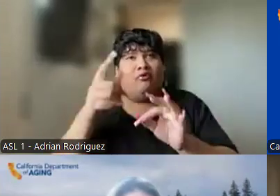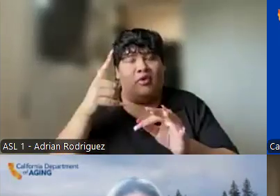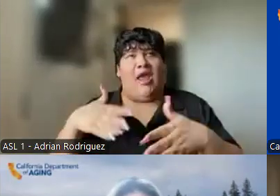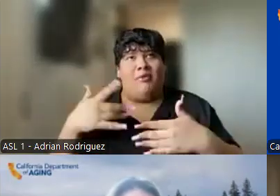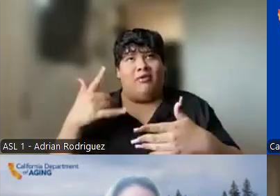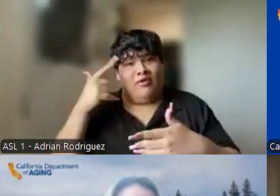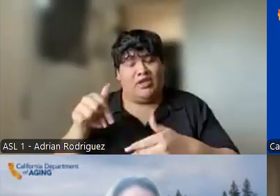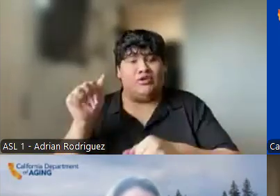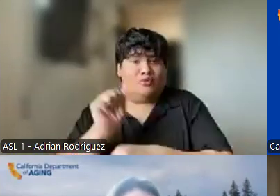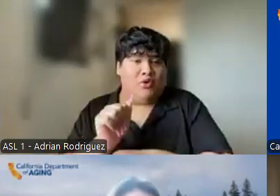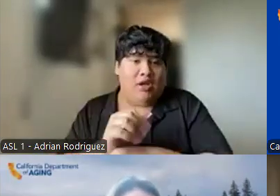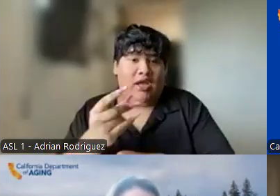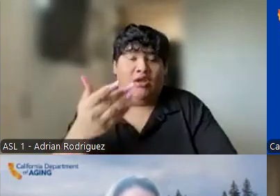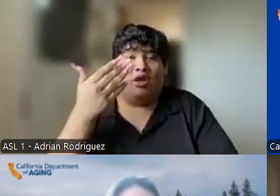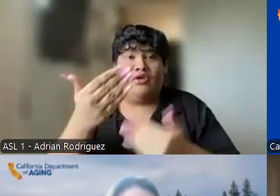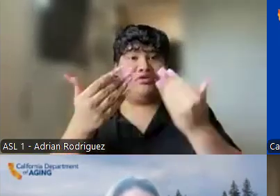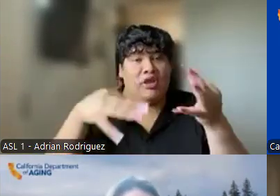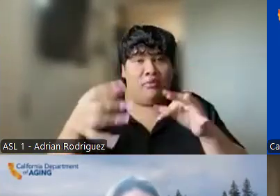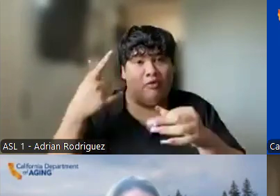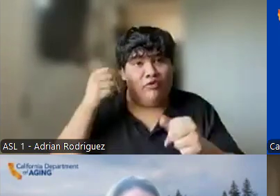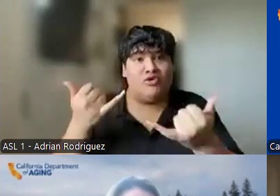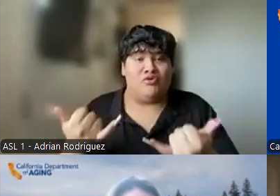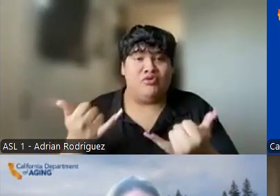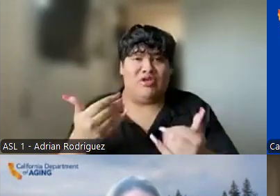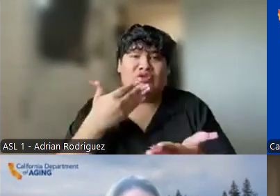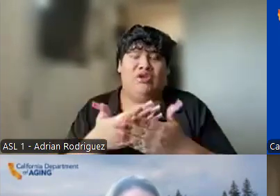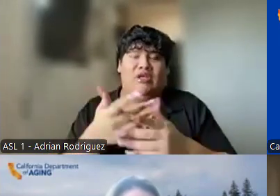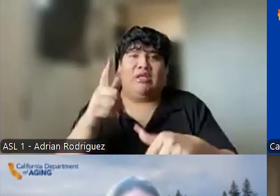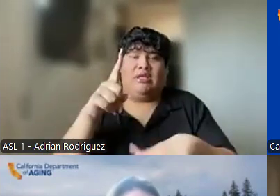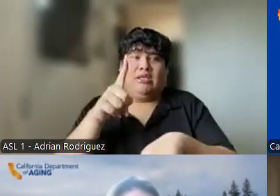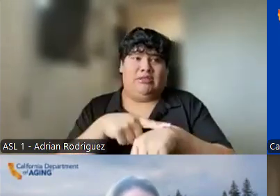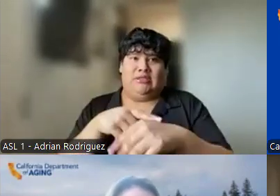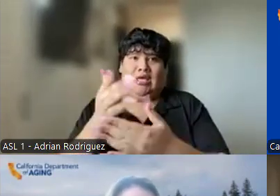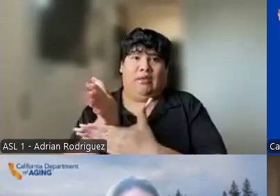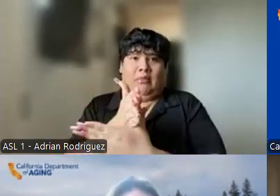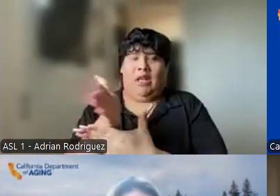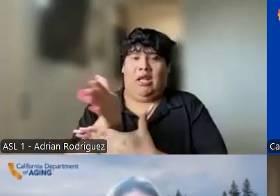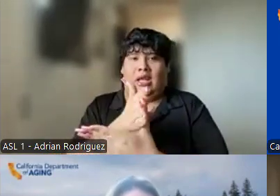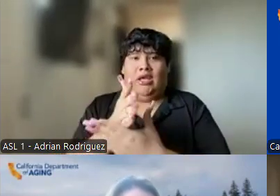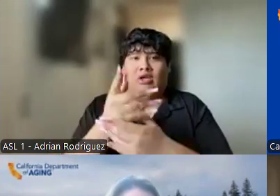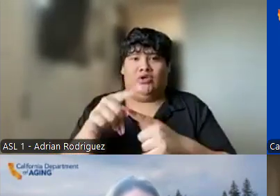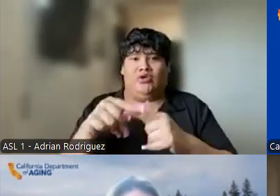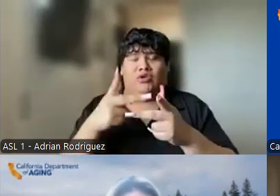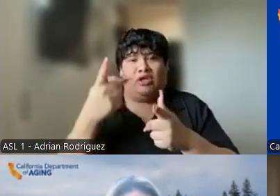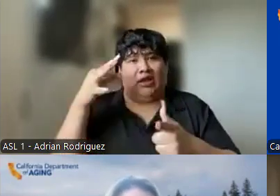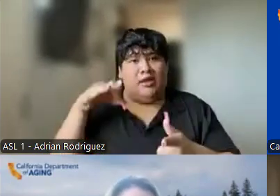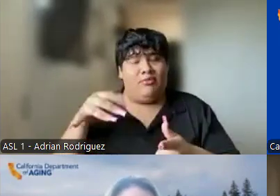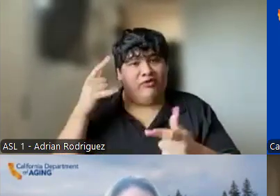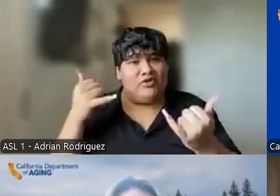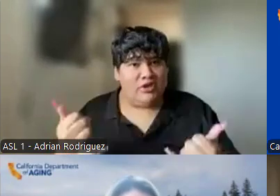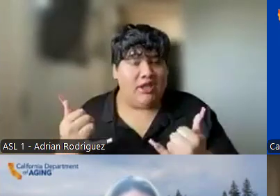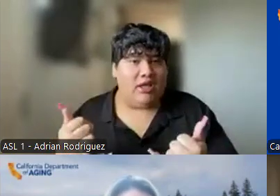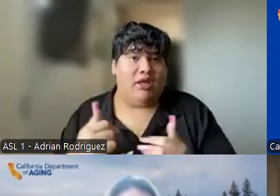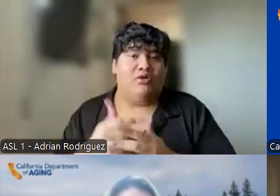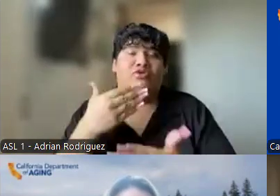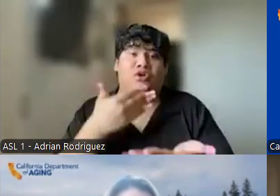have input today, so that it's a pretty quick timeline you shared, Miranda. So I think, to get the input today comes at a really